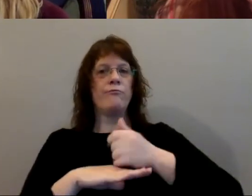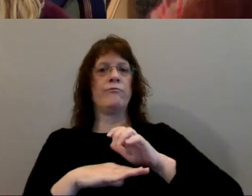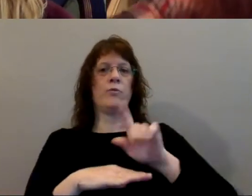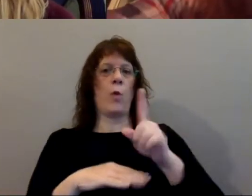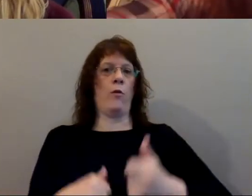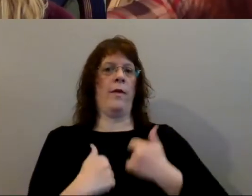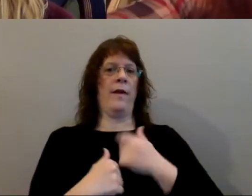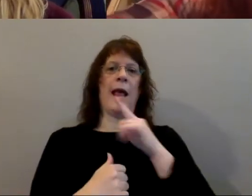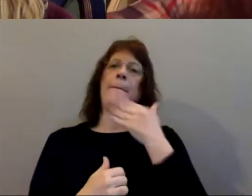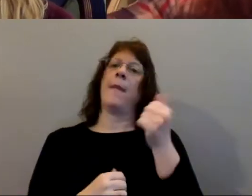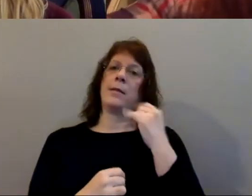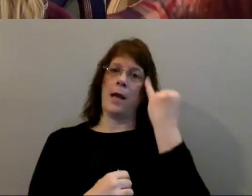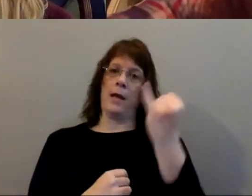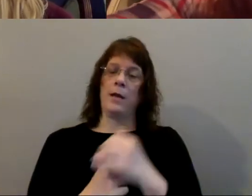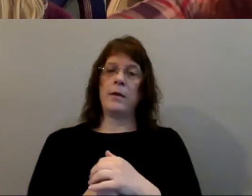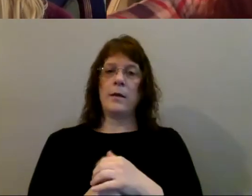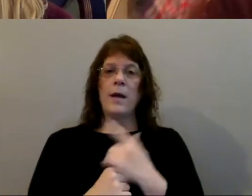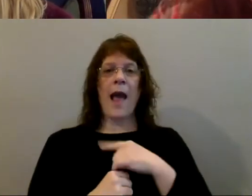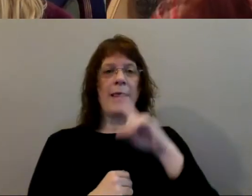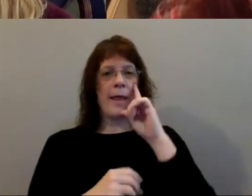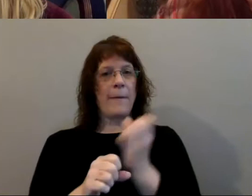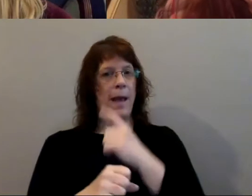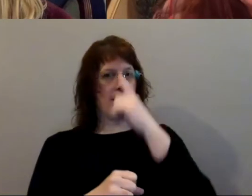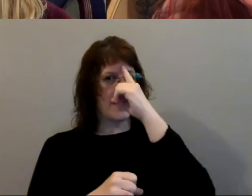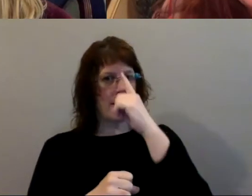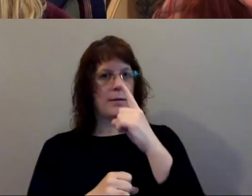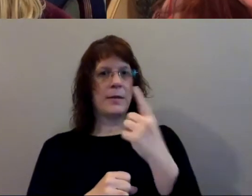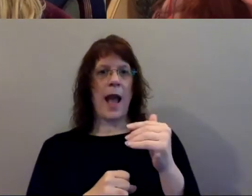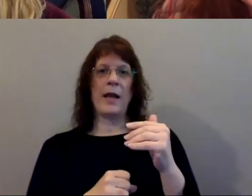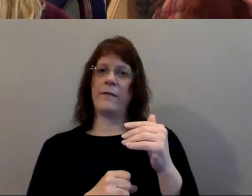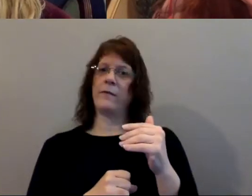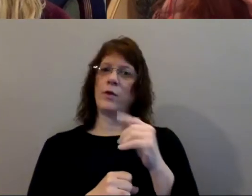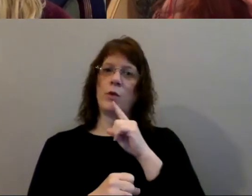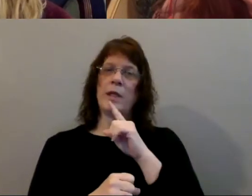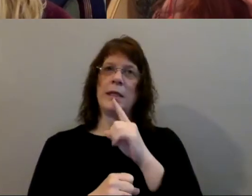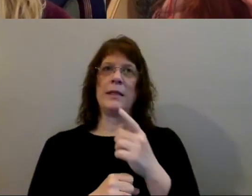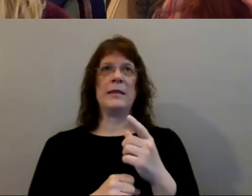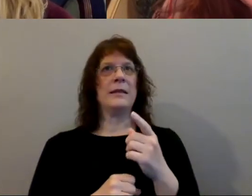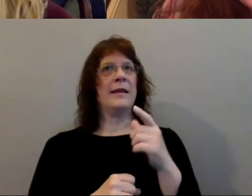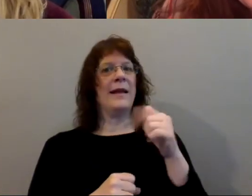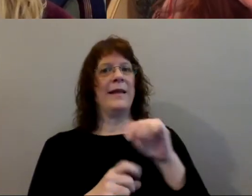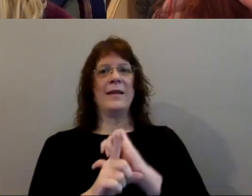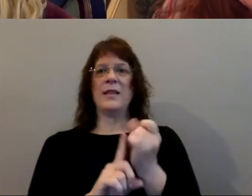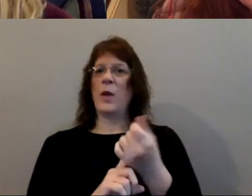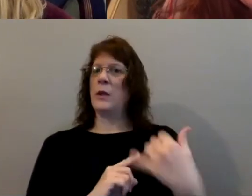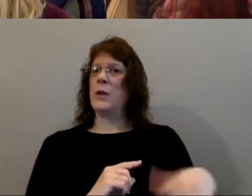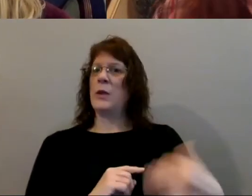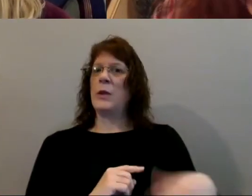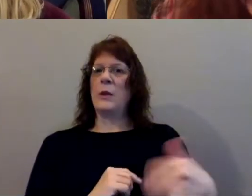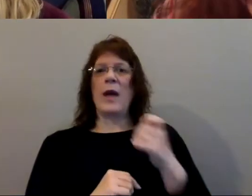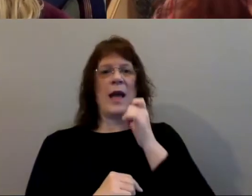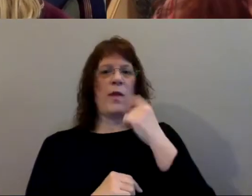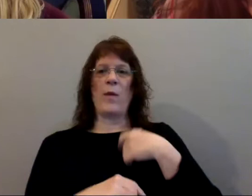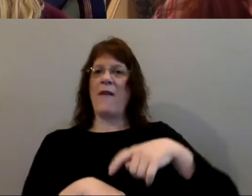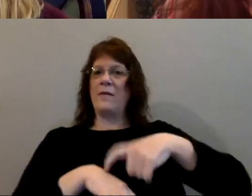idea. And I think it makes a lot of sense. This is kind of an exceptional context. I don't think we have time to do like